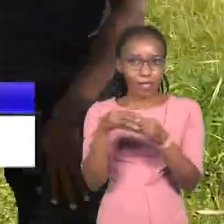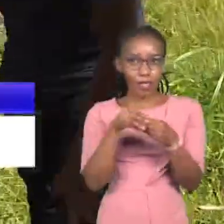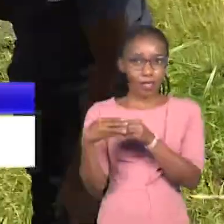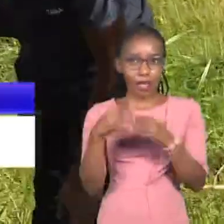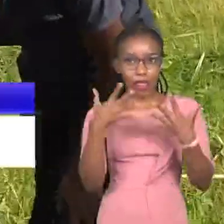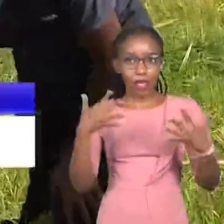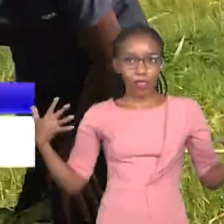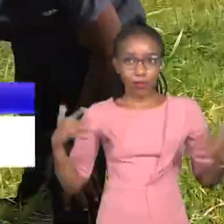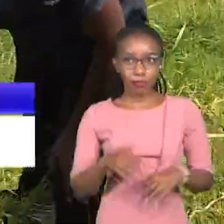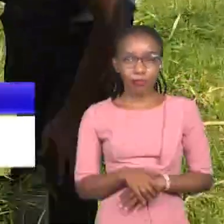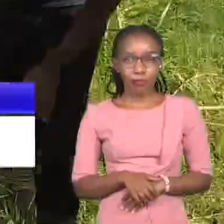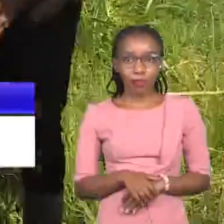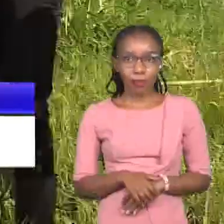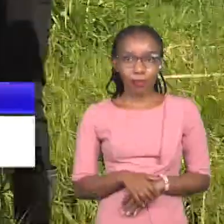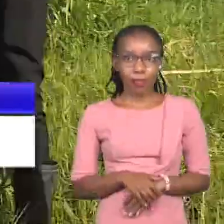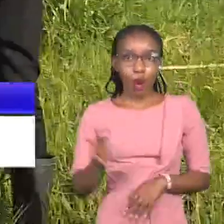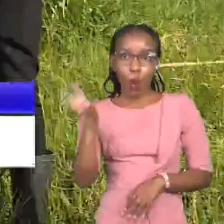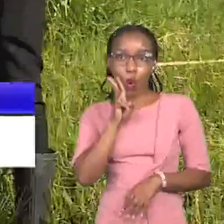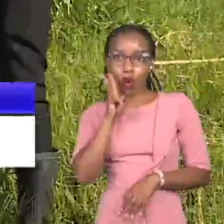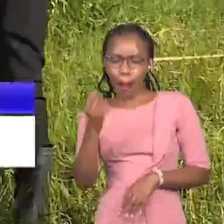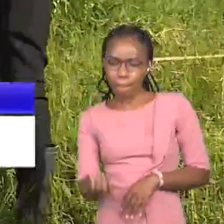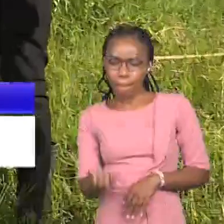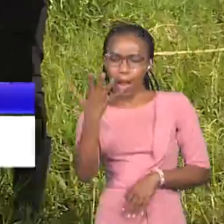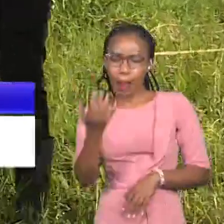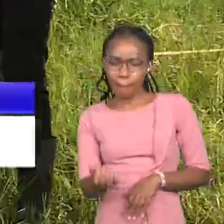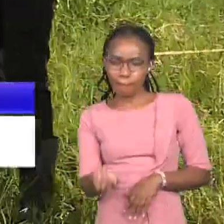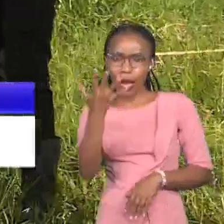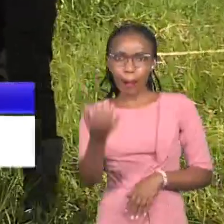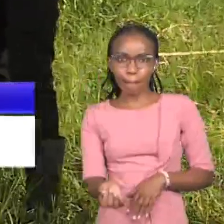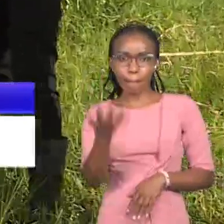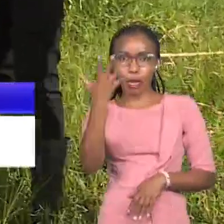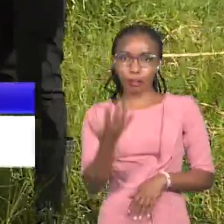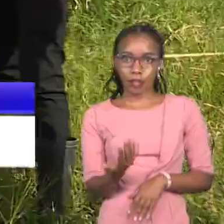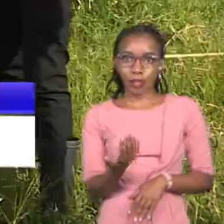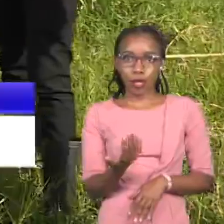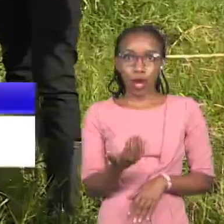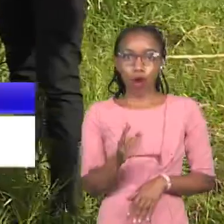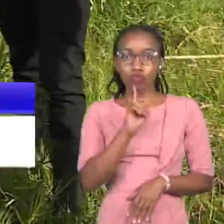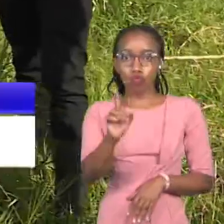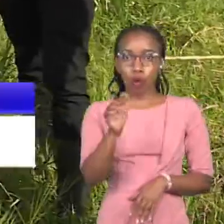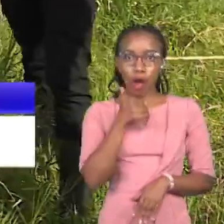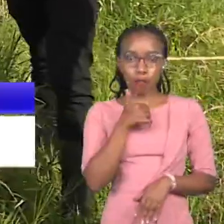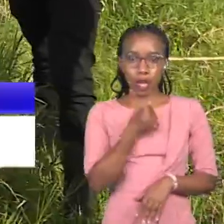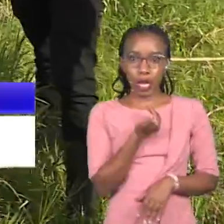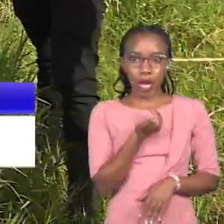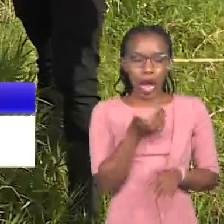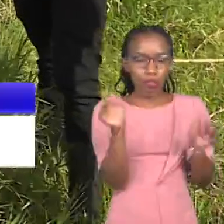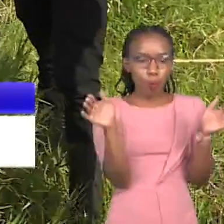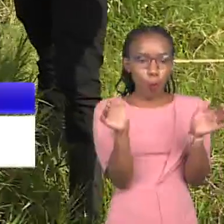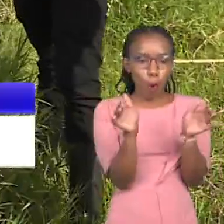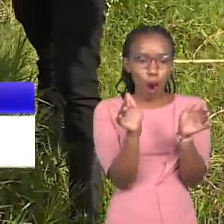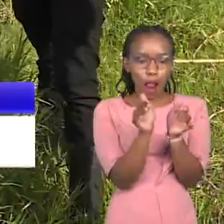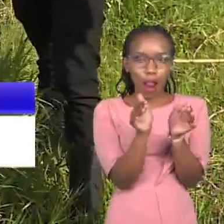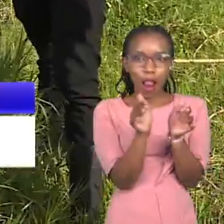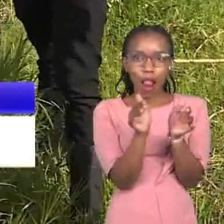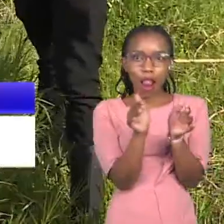pump water through them, so they are hollow. They create a very small, a